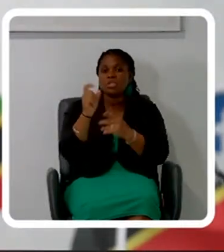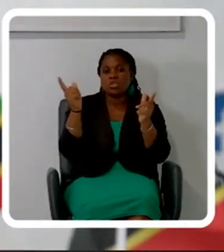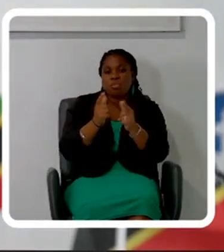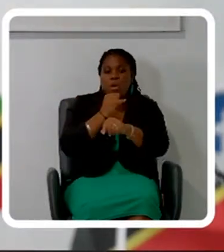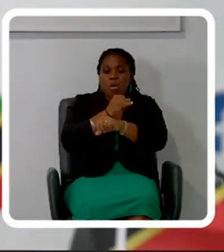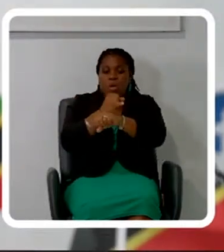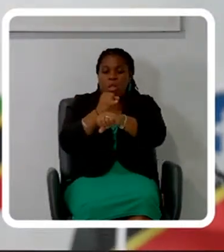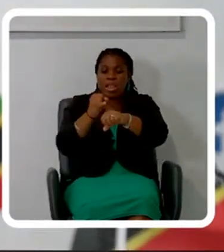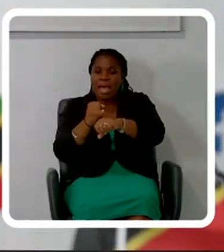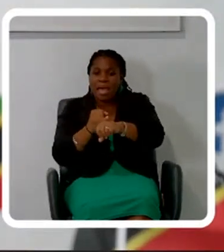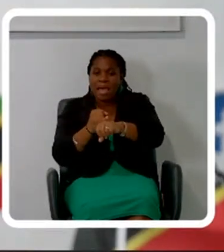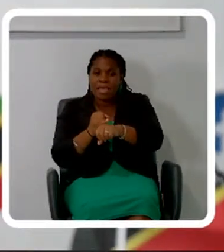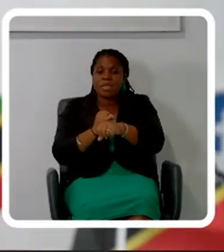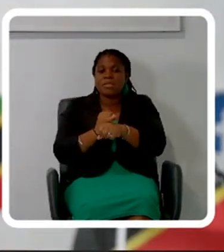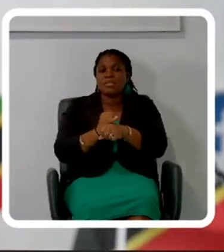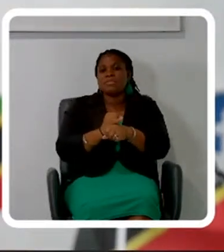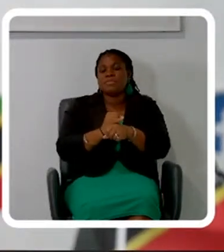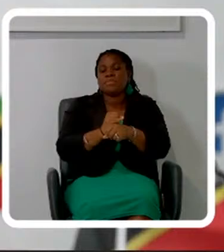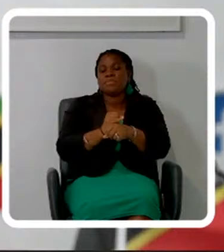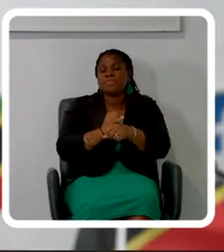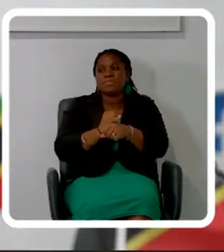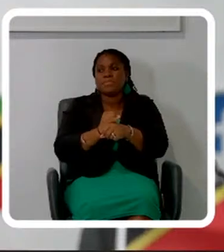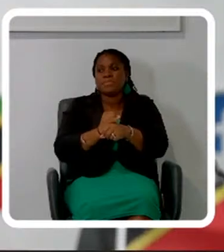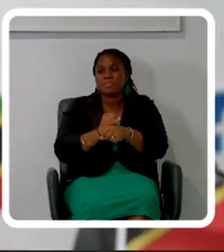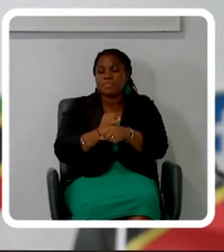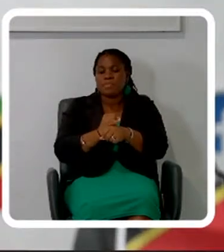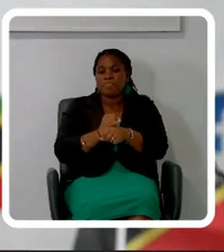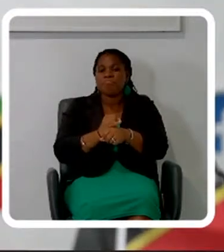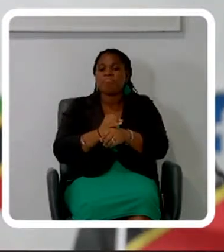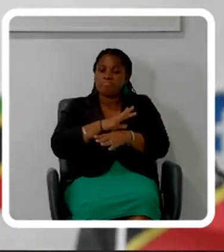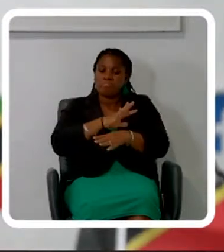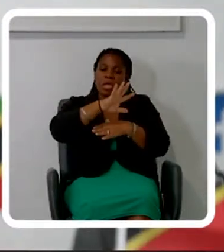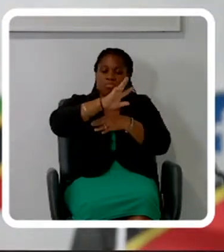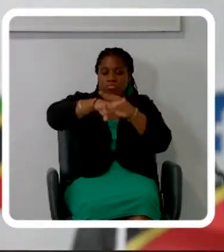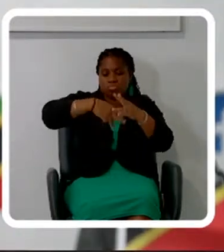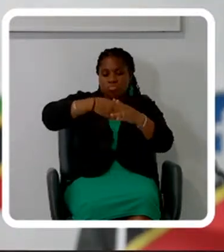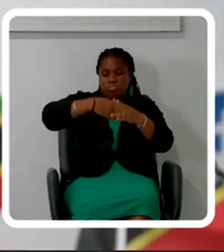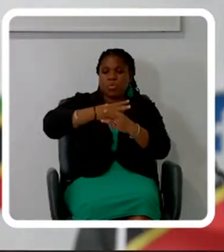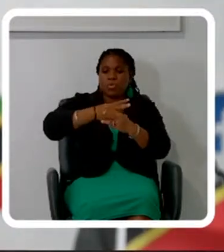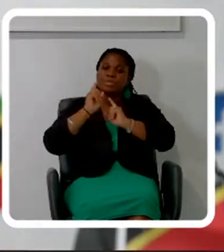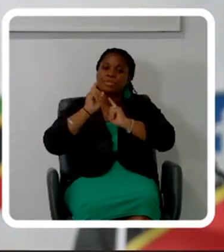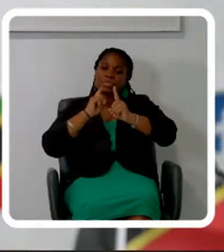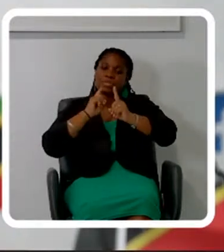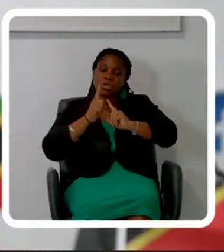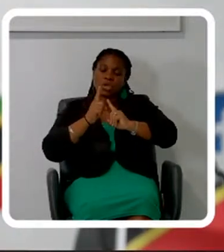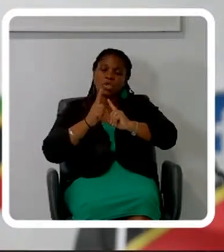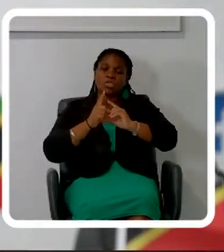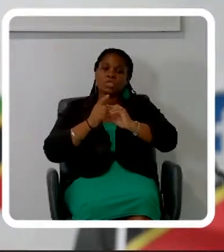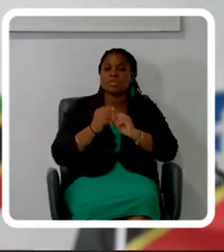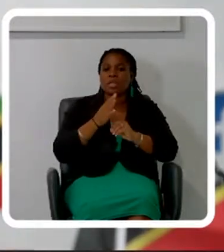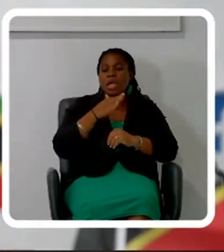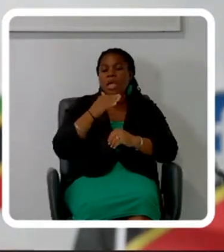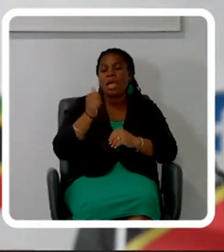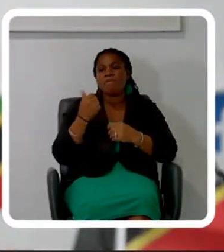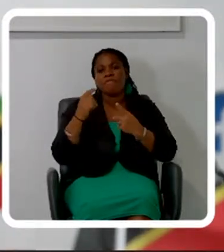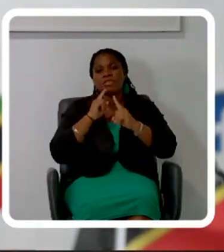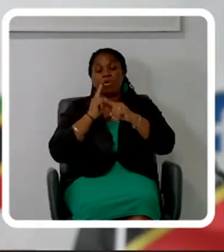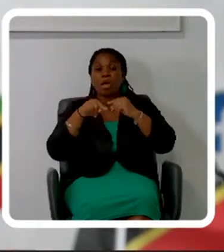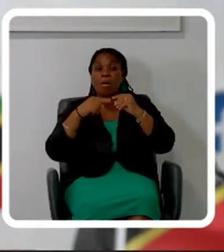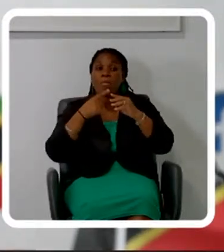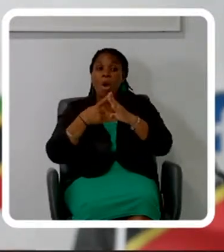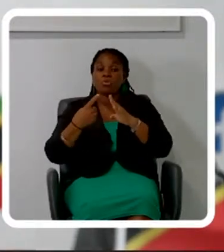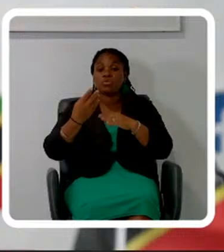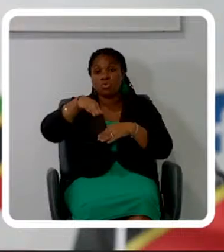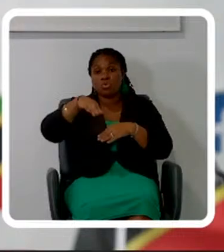spoke about Taiwan's inclusion in global discussions. And we also spoke about Cuba